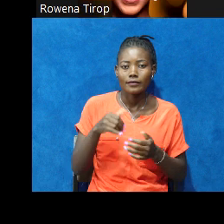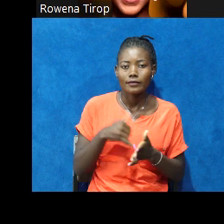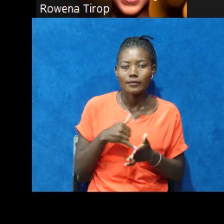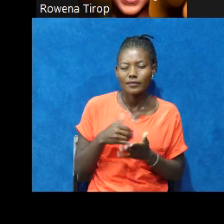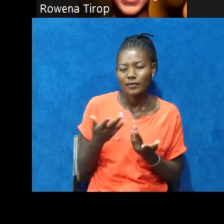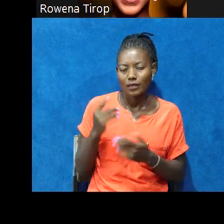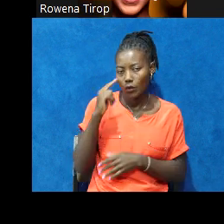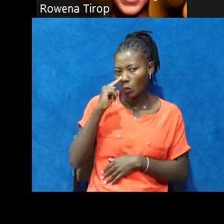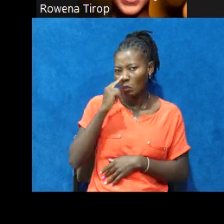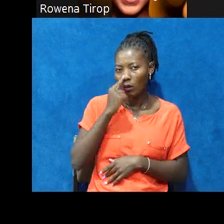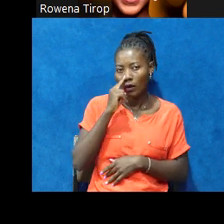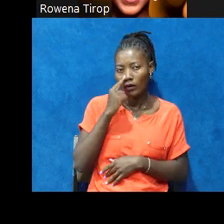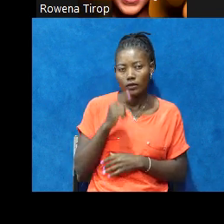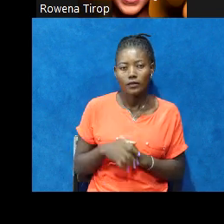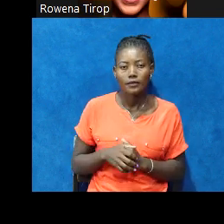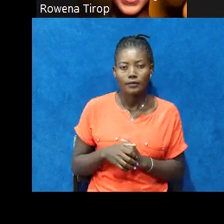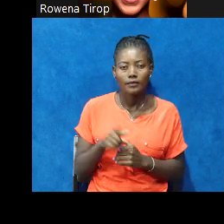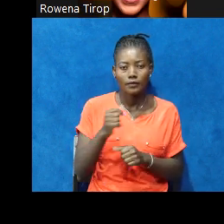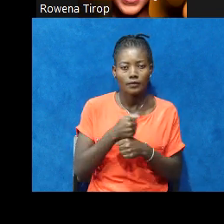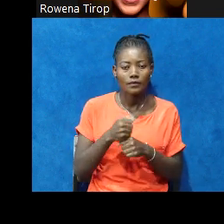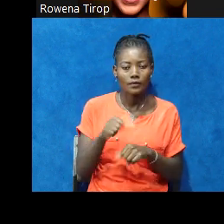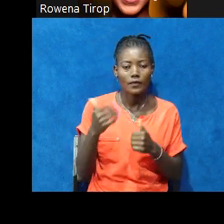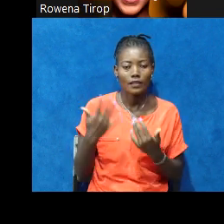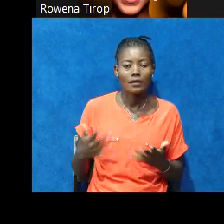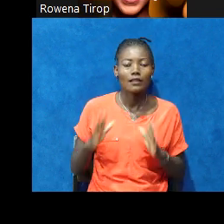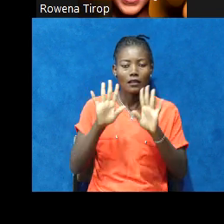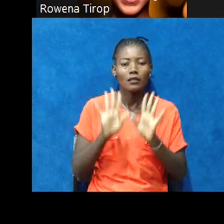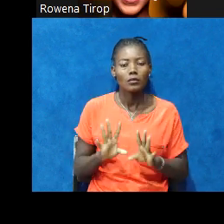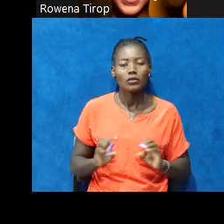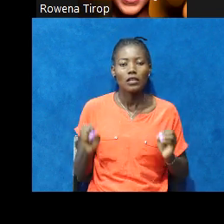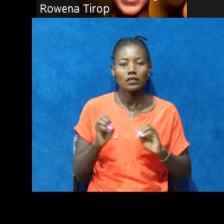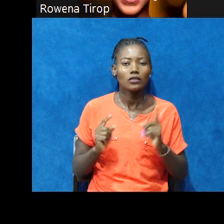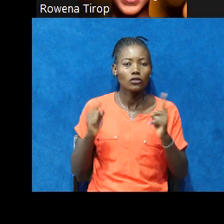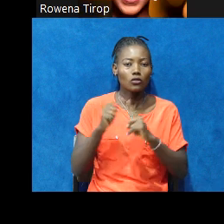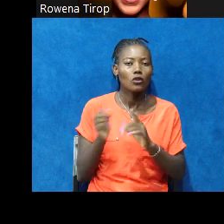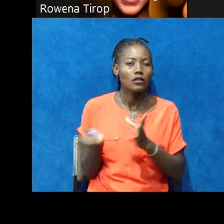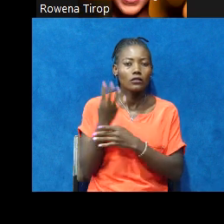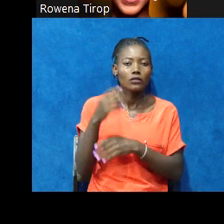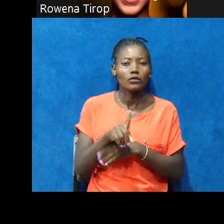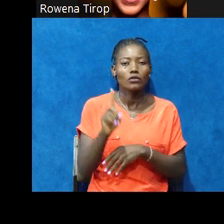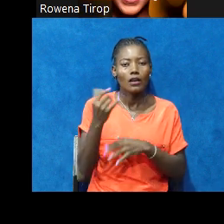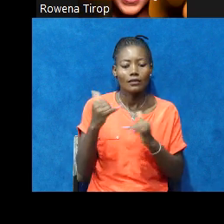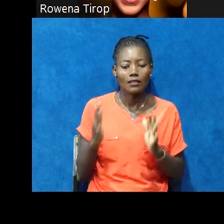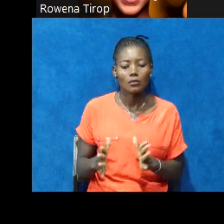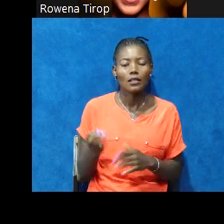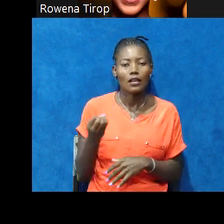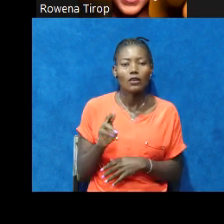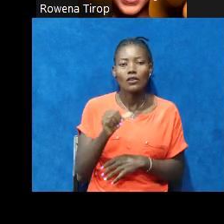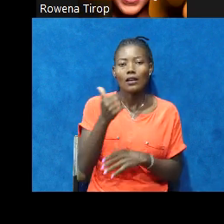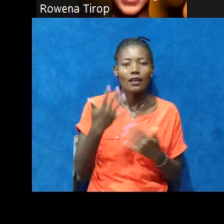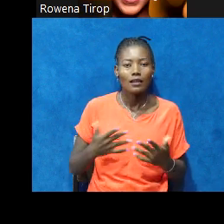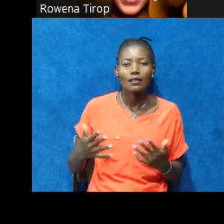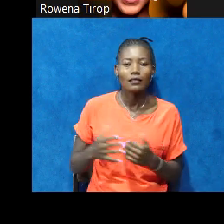So you're not doing anything significant towards your growth as an athlete or anything. There's